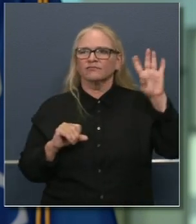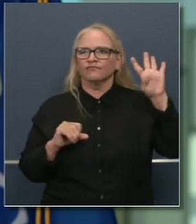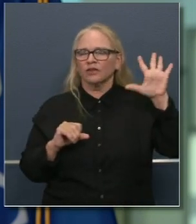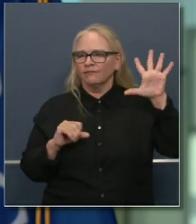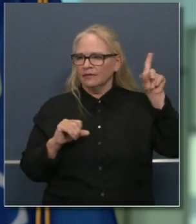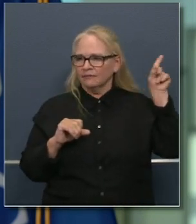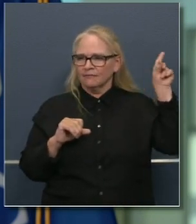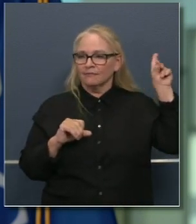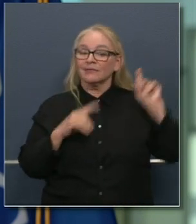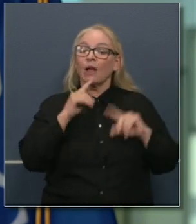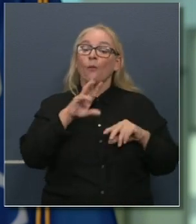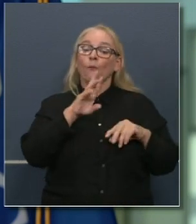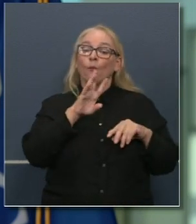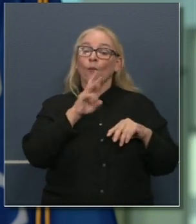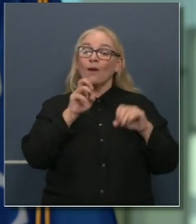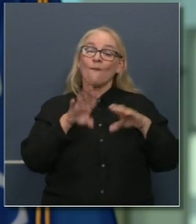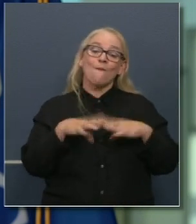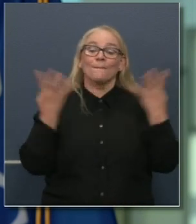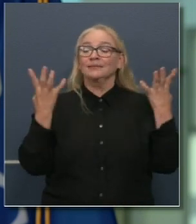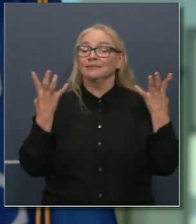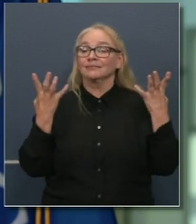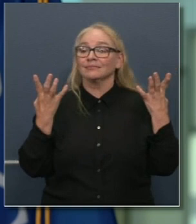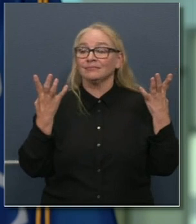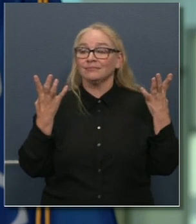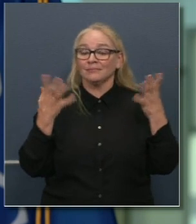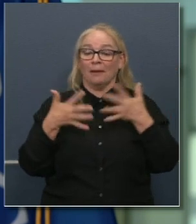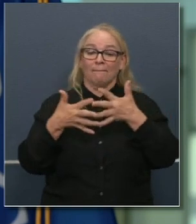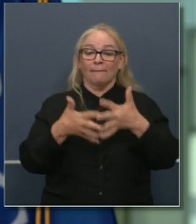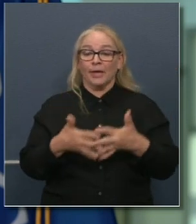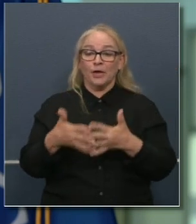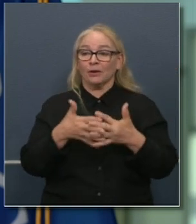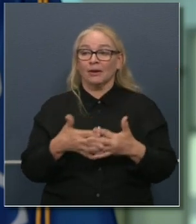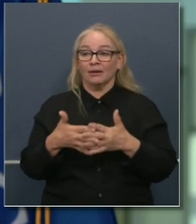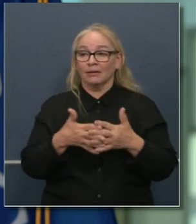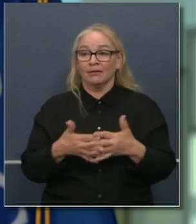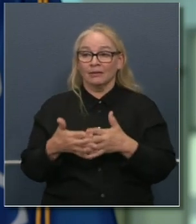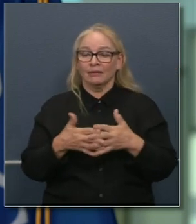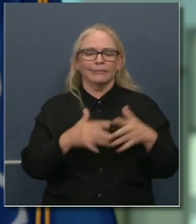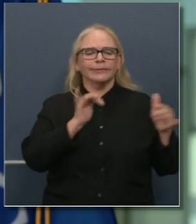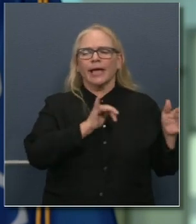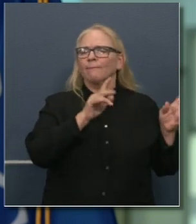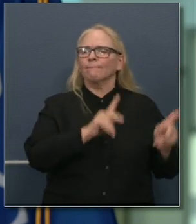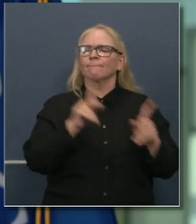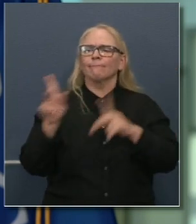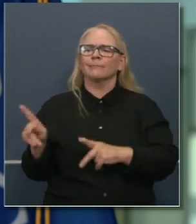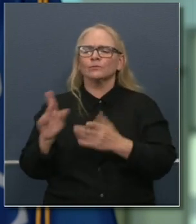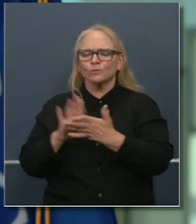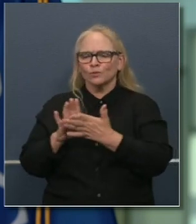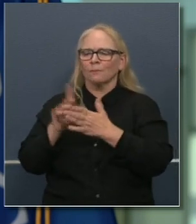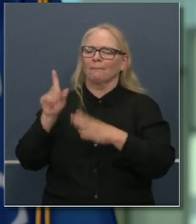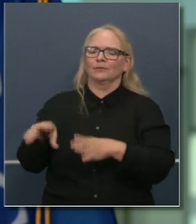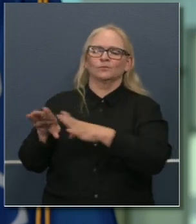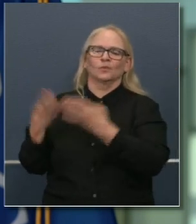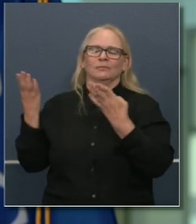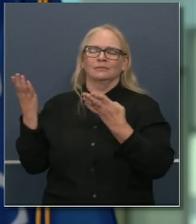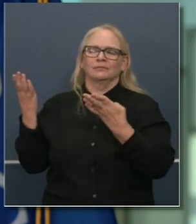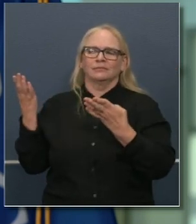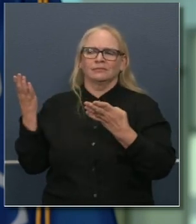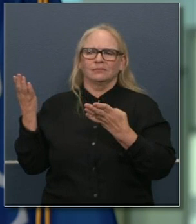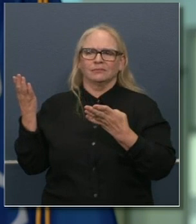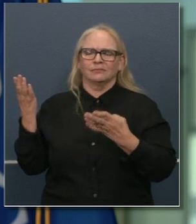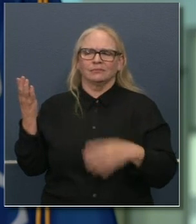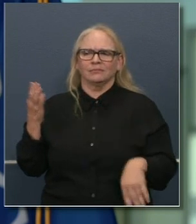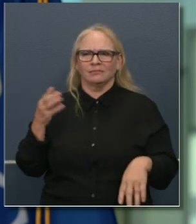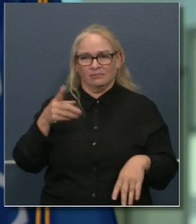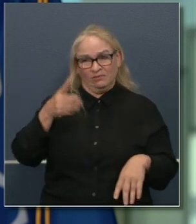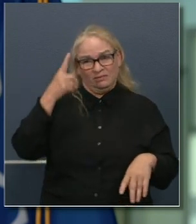with reopening schools. President Trump has said he will pressure governors to open all schools. What kind of pushback and comments do you anticipate from the